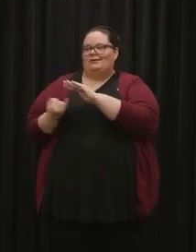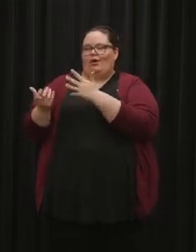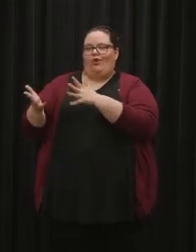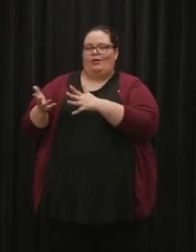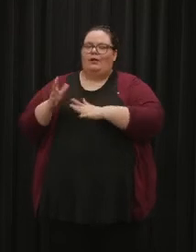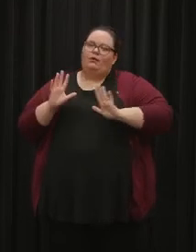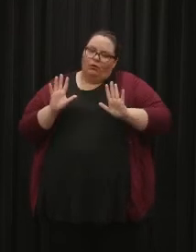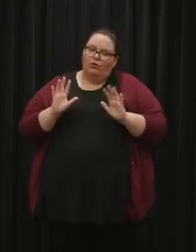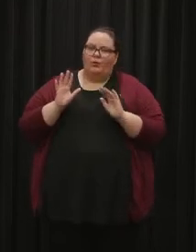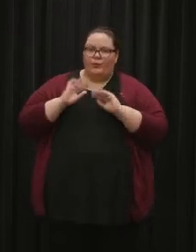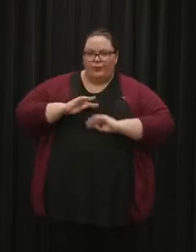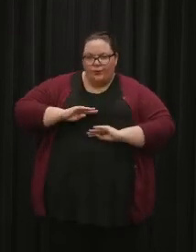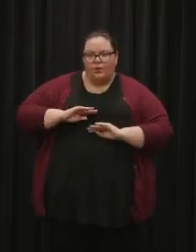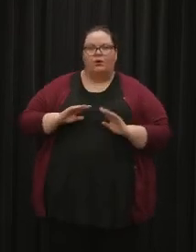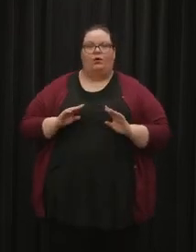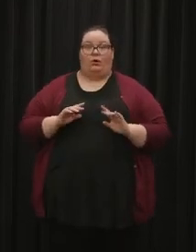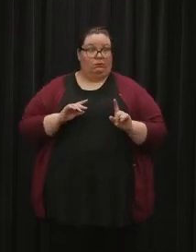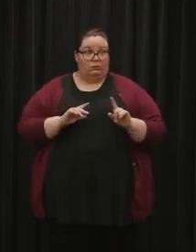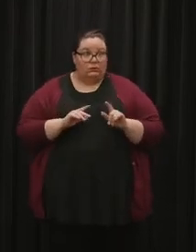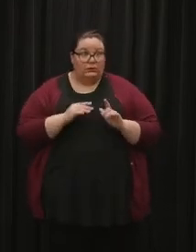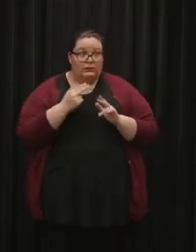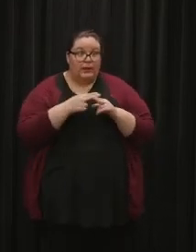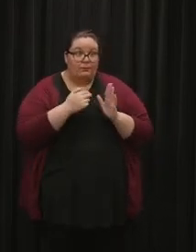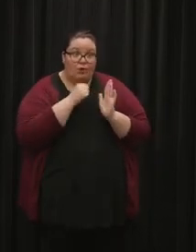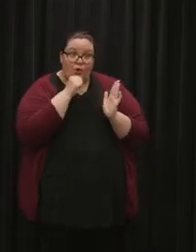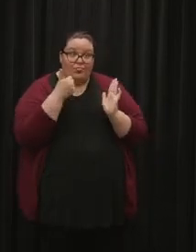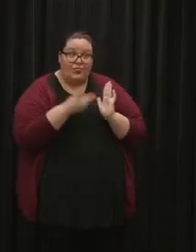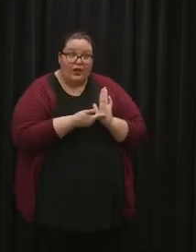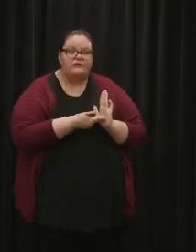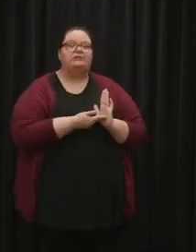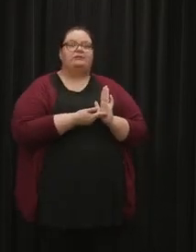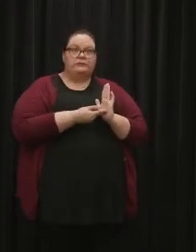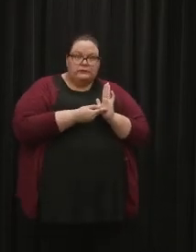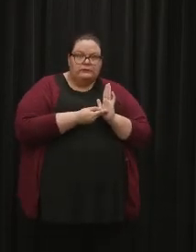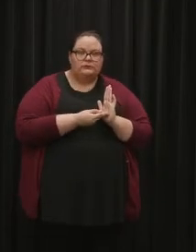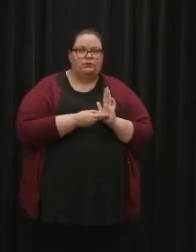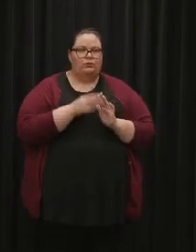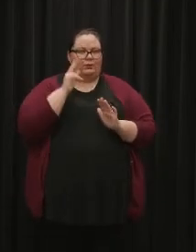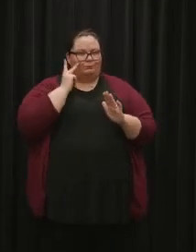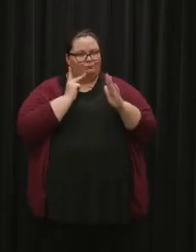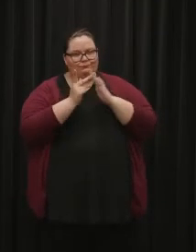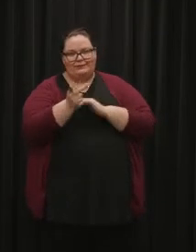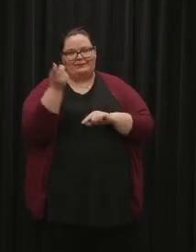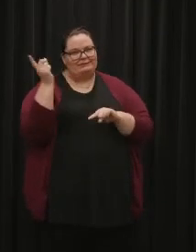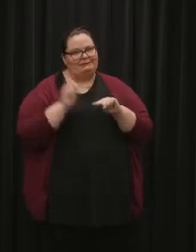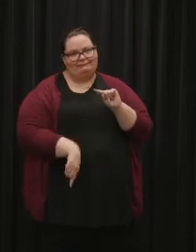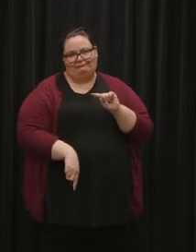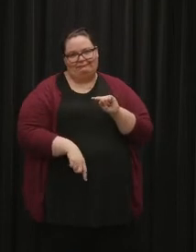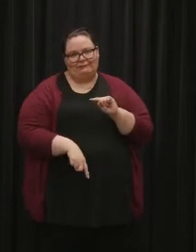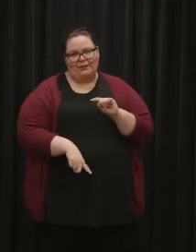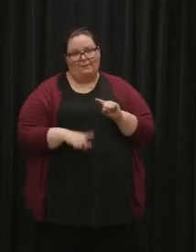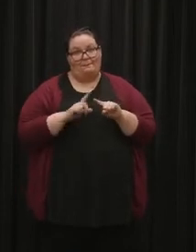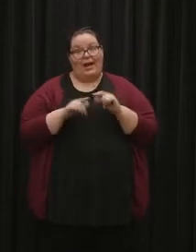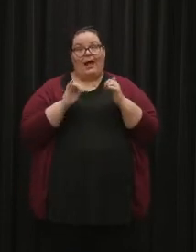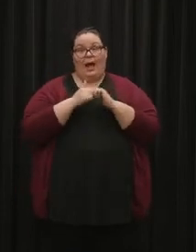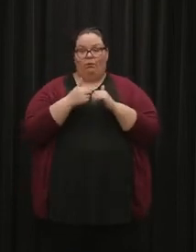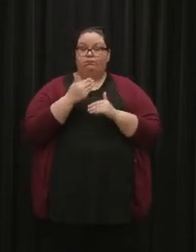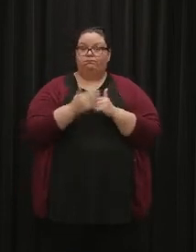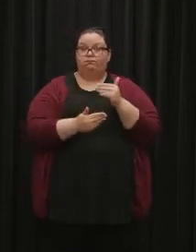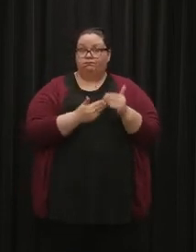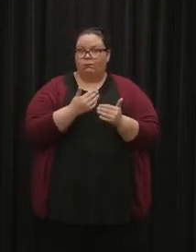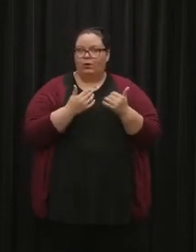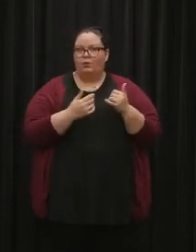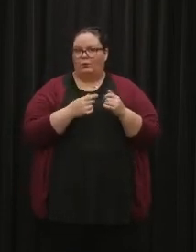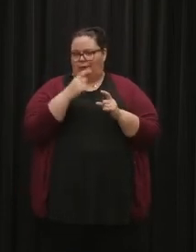et cetera? And, you know, again, it is somewhat unpredictable, but as of the trends right now, I think